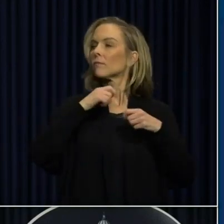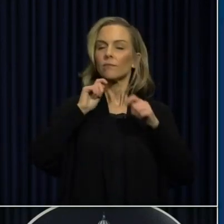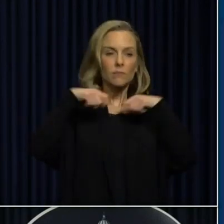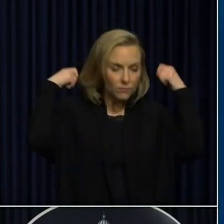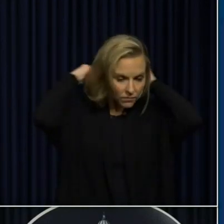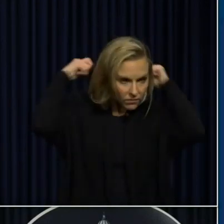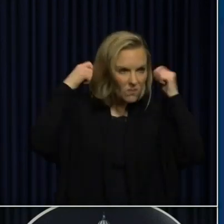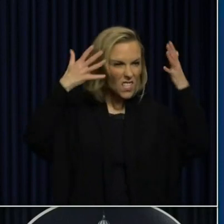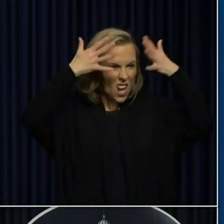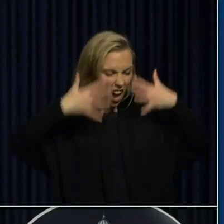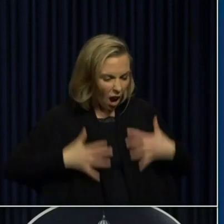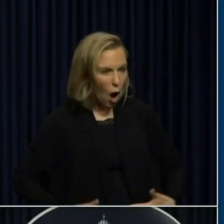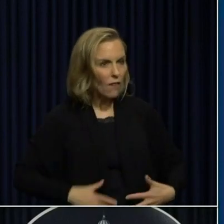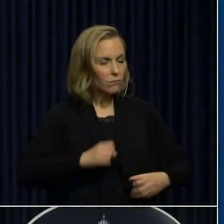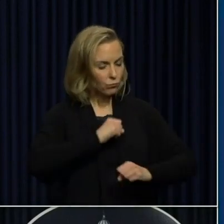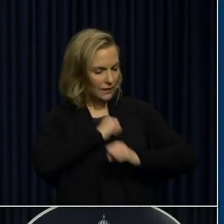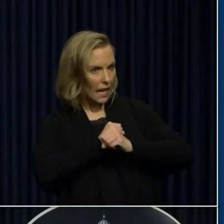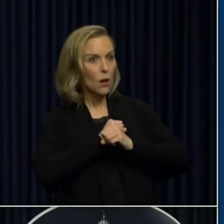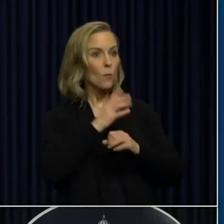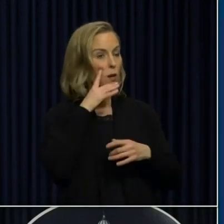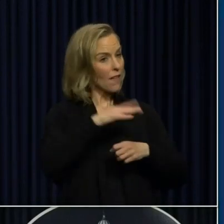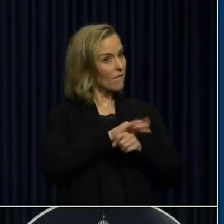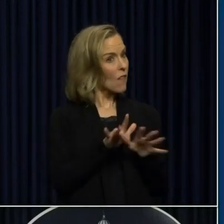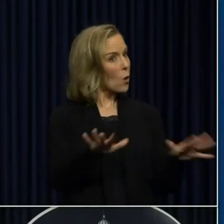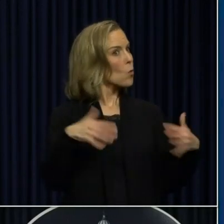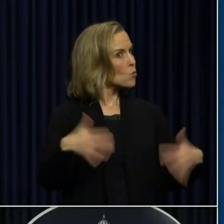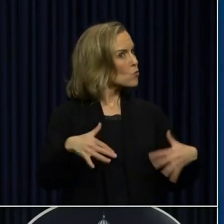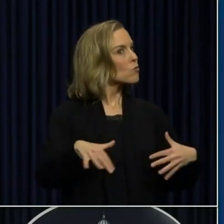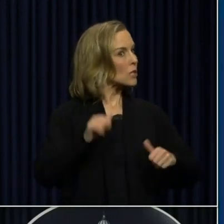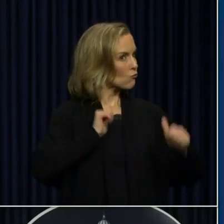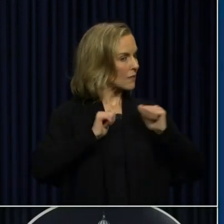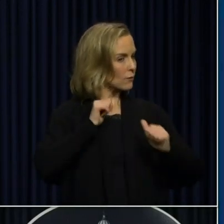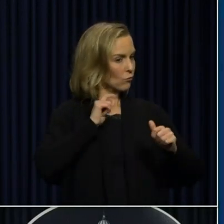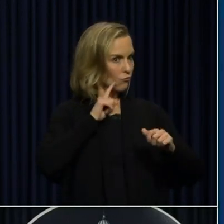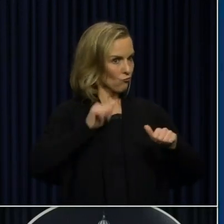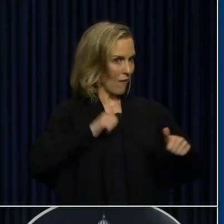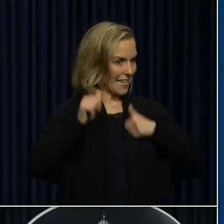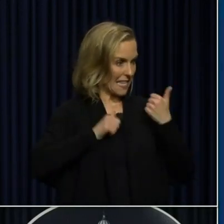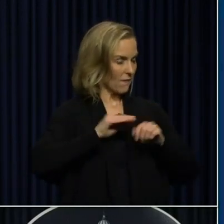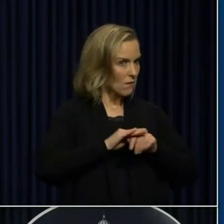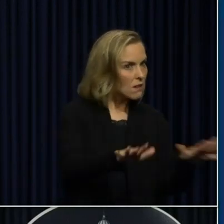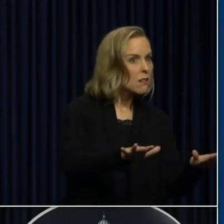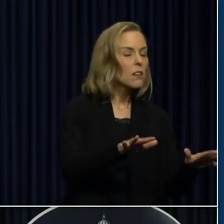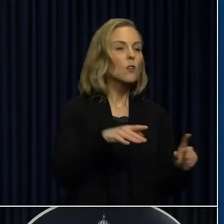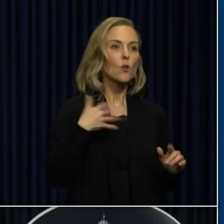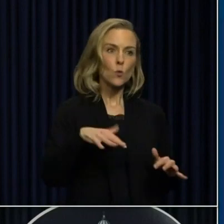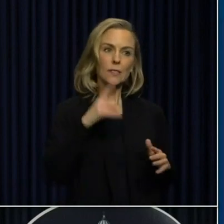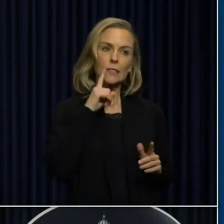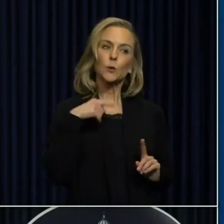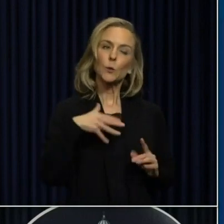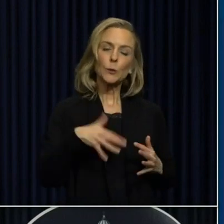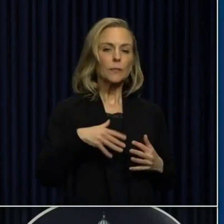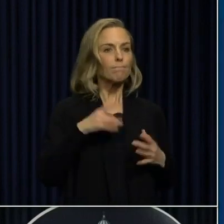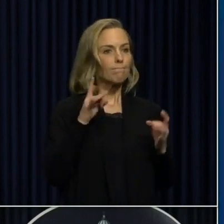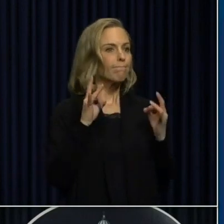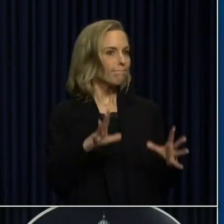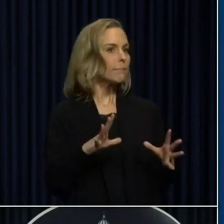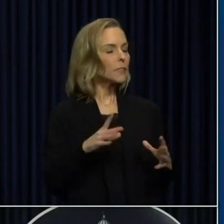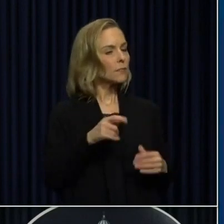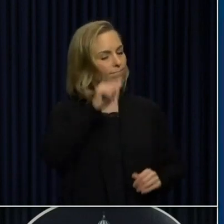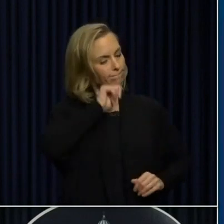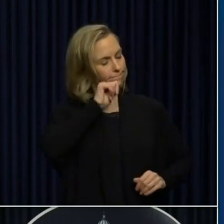this virus can spread, how aggressive it is, and you also know how deadly it can be.